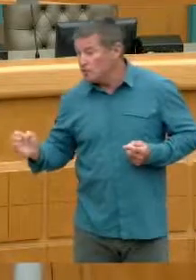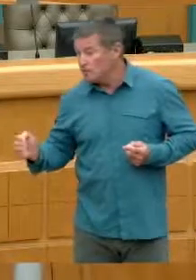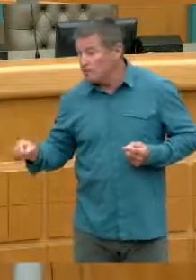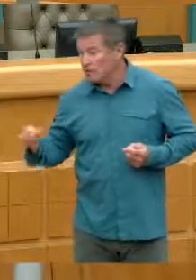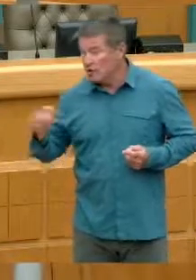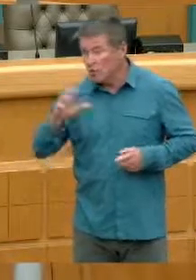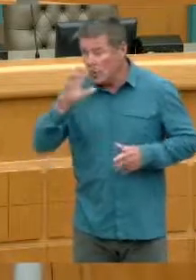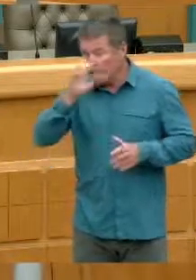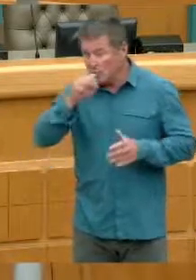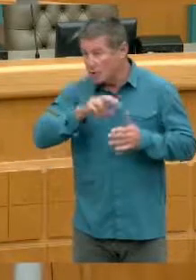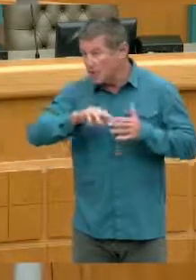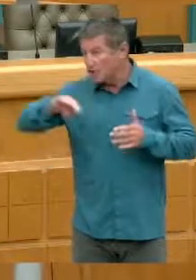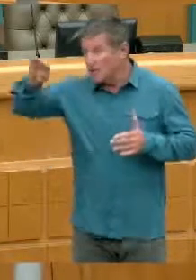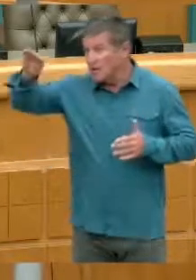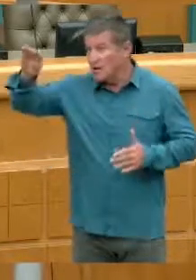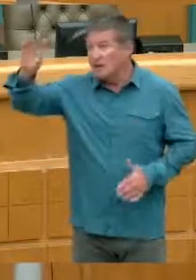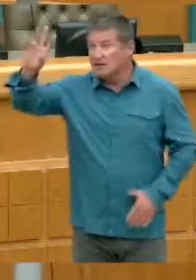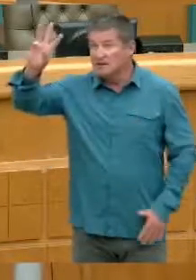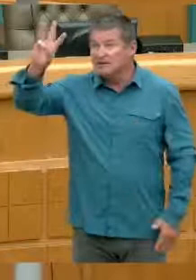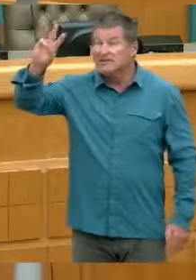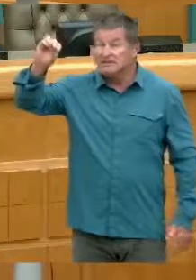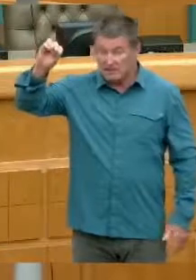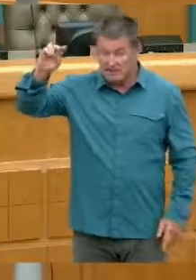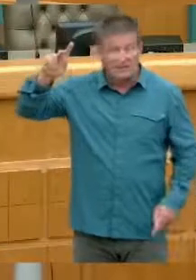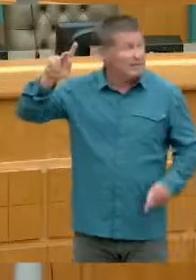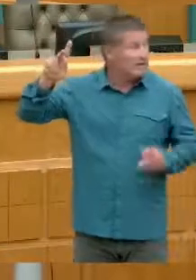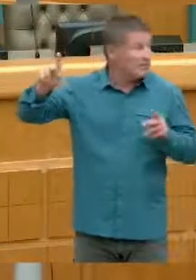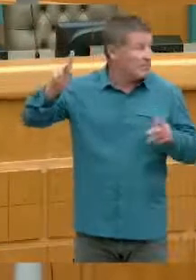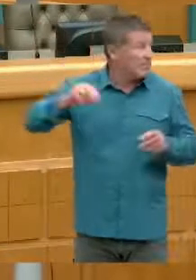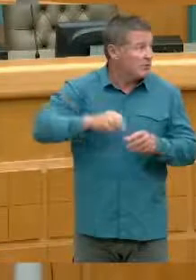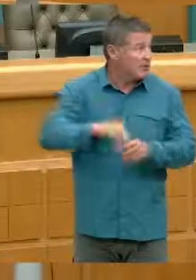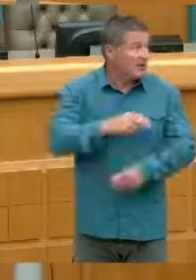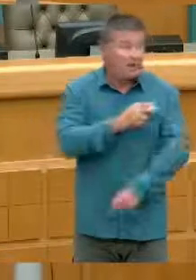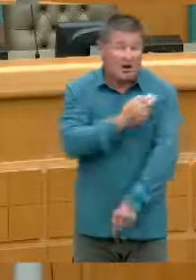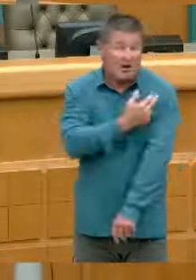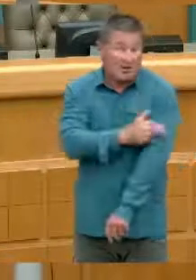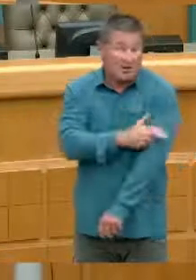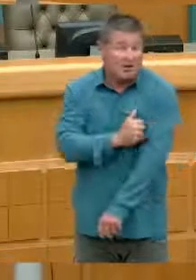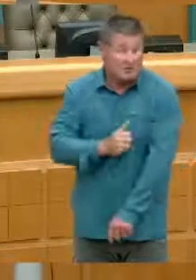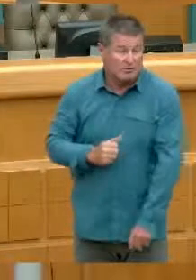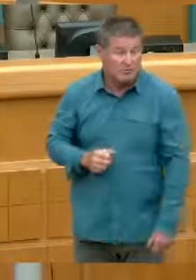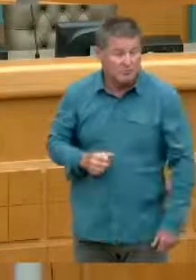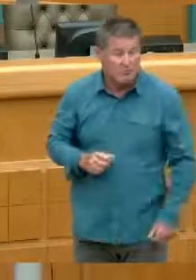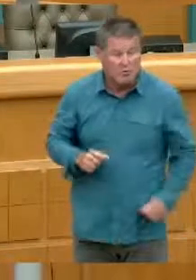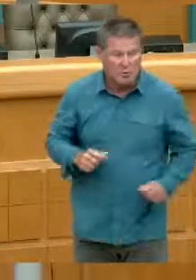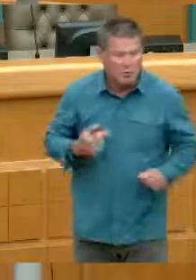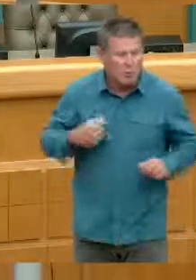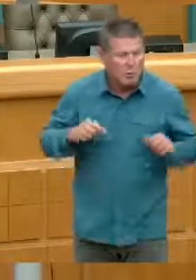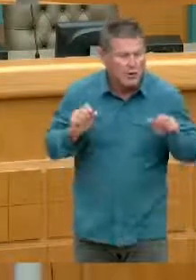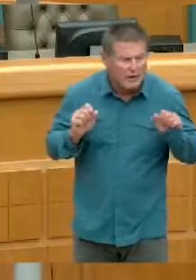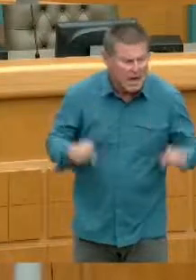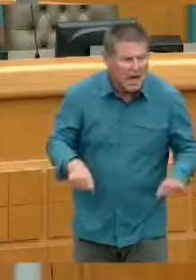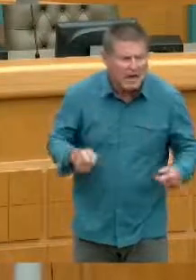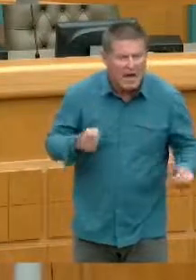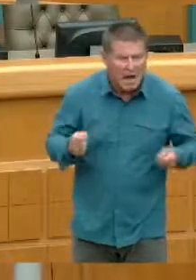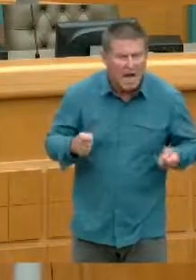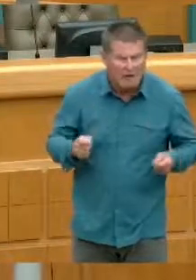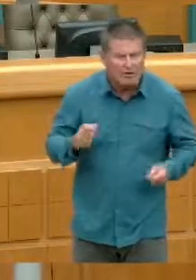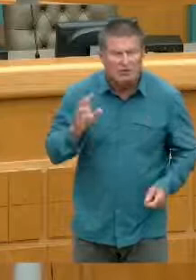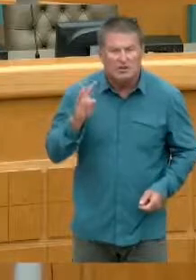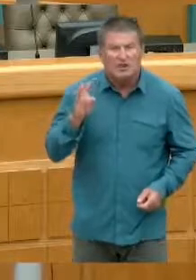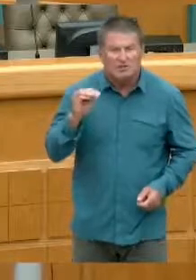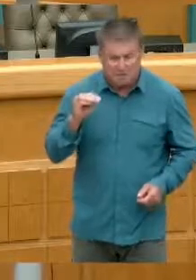in the hospital based upon this model. We're projecting that. It's well within the capacity that we have for